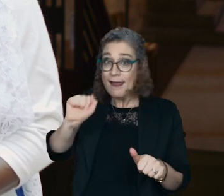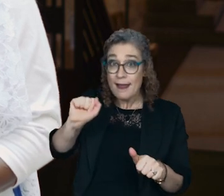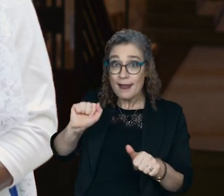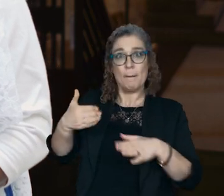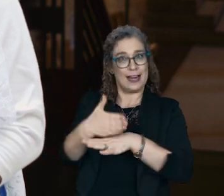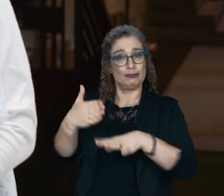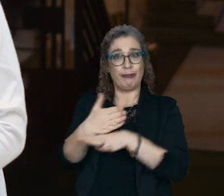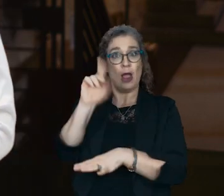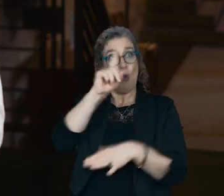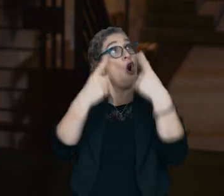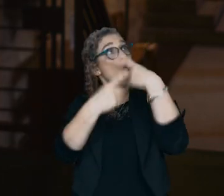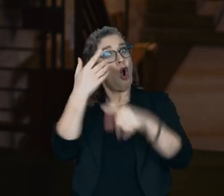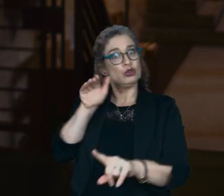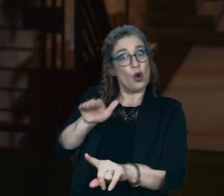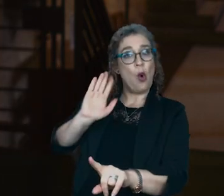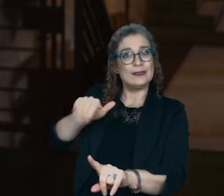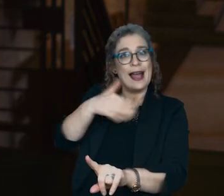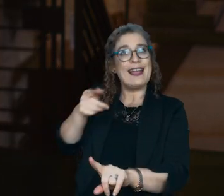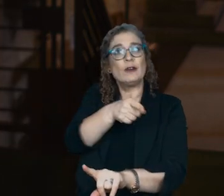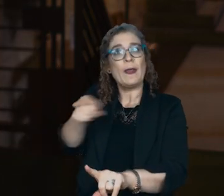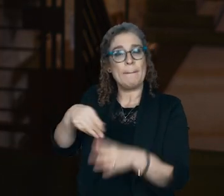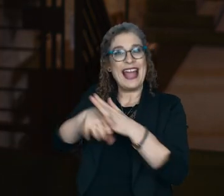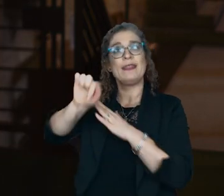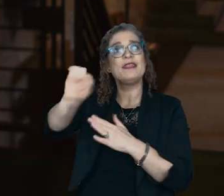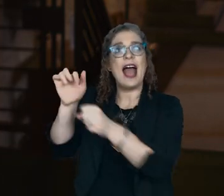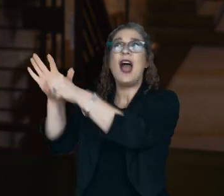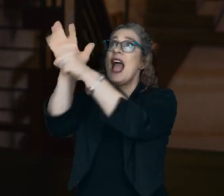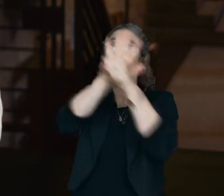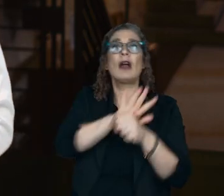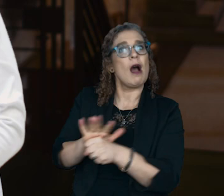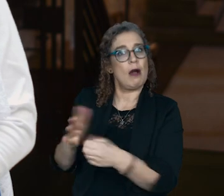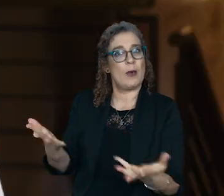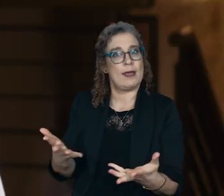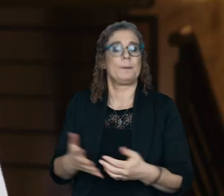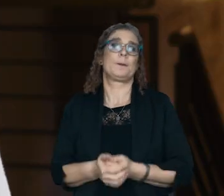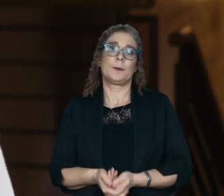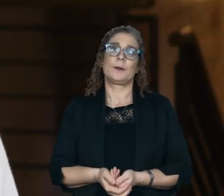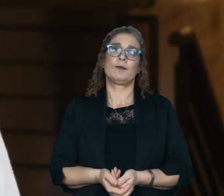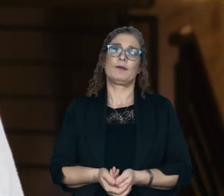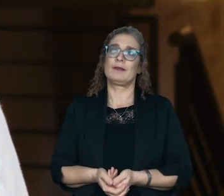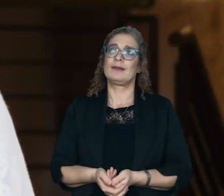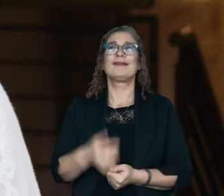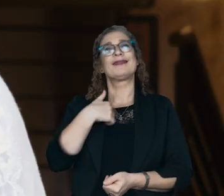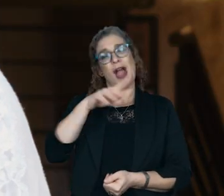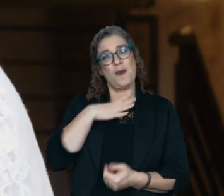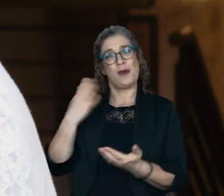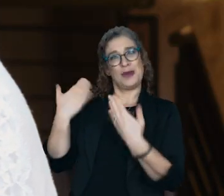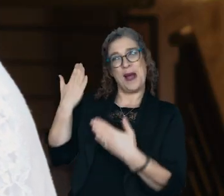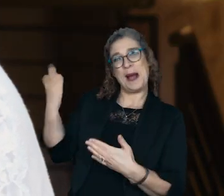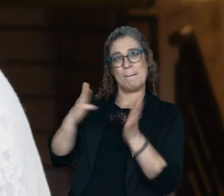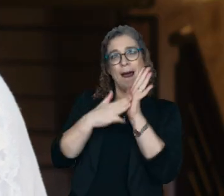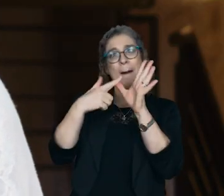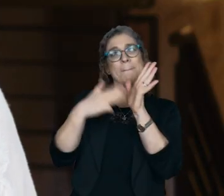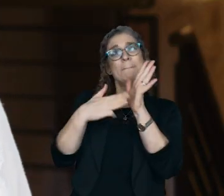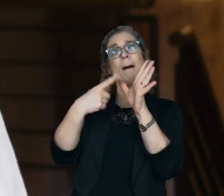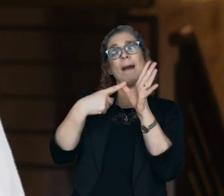serve in the various provinces, dioceses, and communities. Let me welcome Mama Caroline